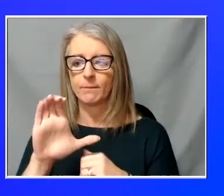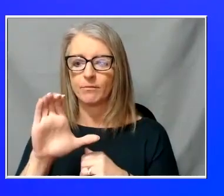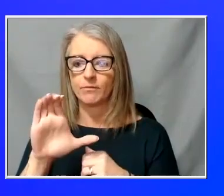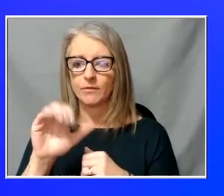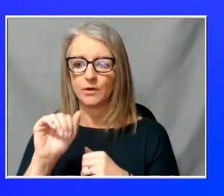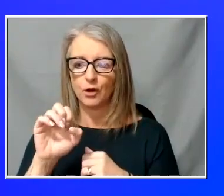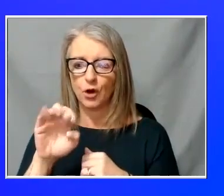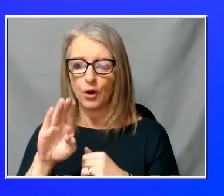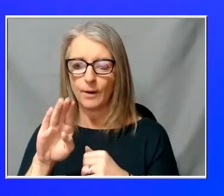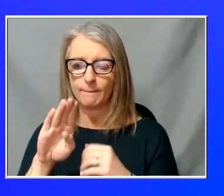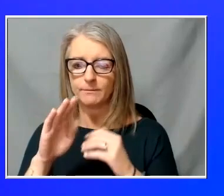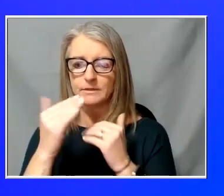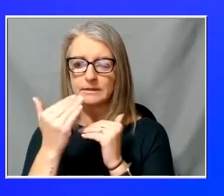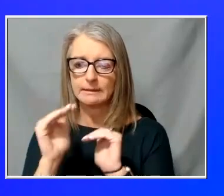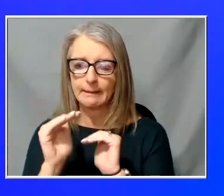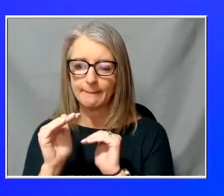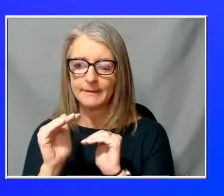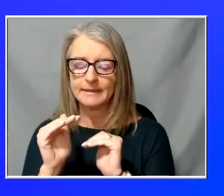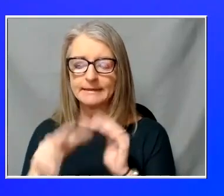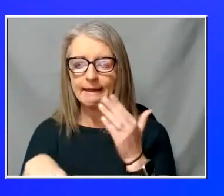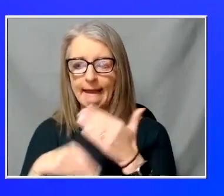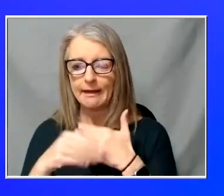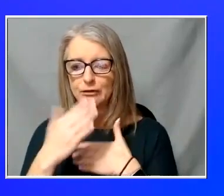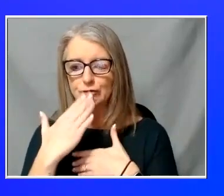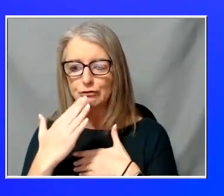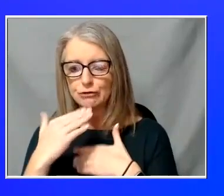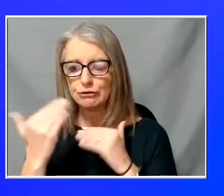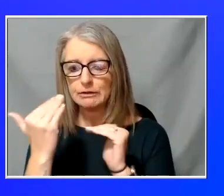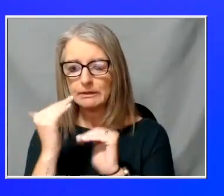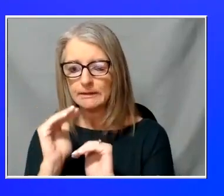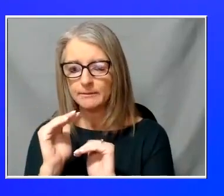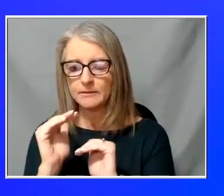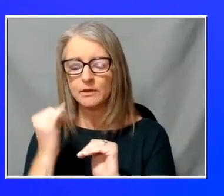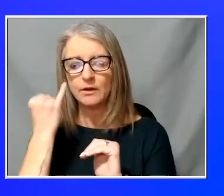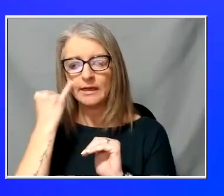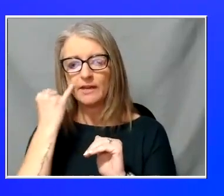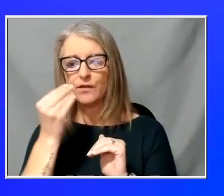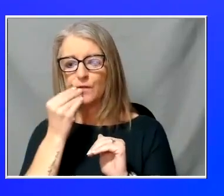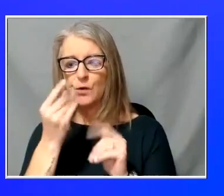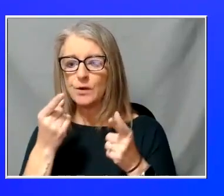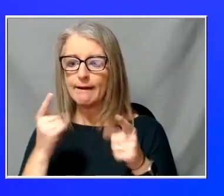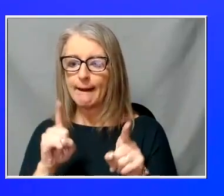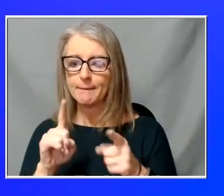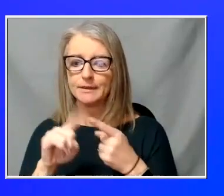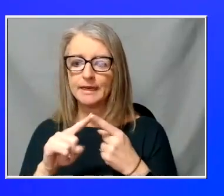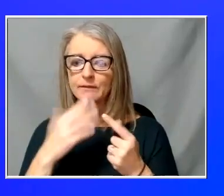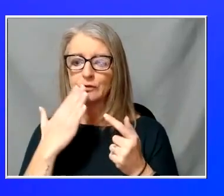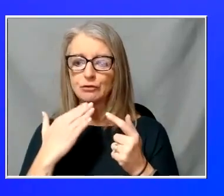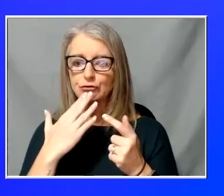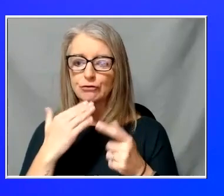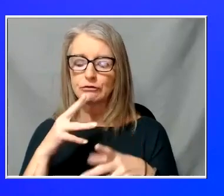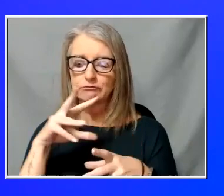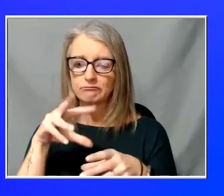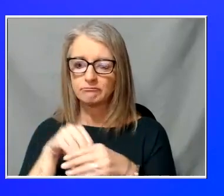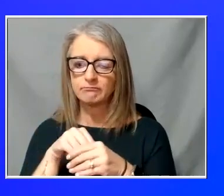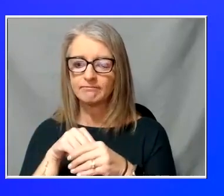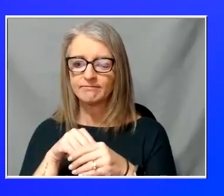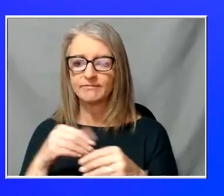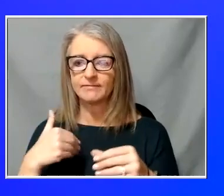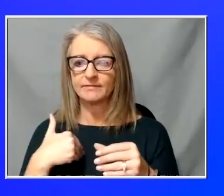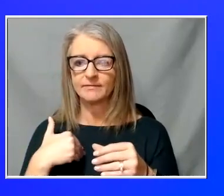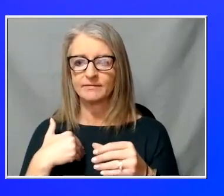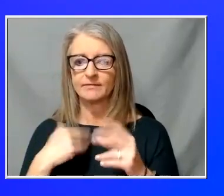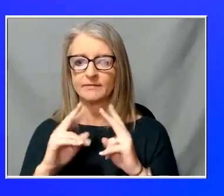limit added sugar, right? Or if your food happen to have sugar, have it